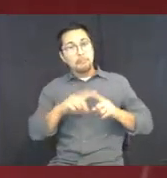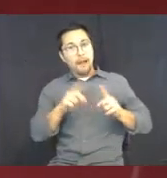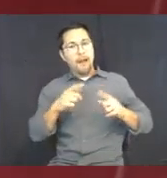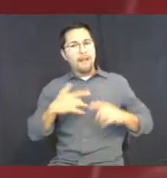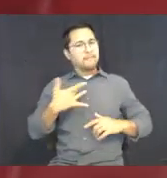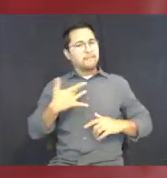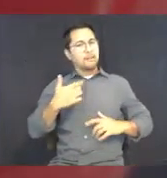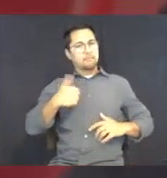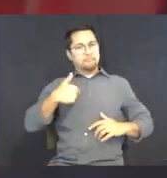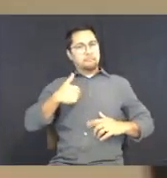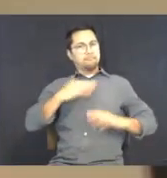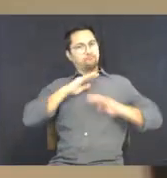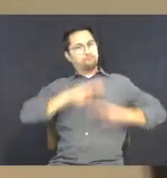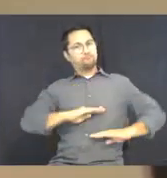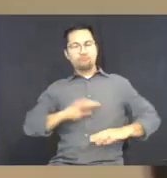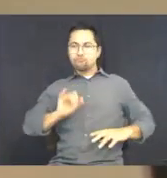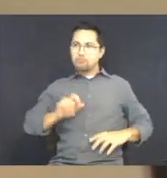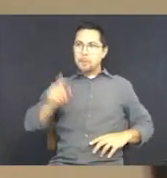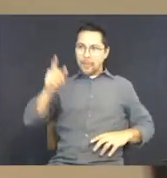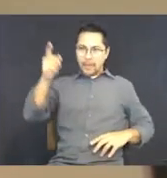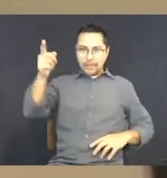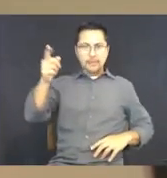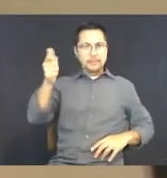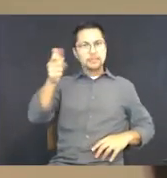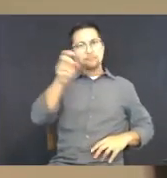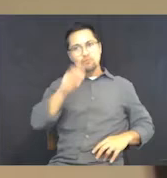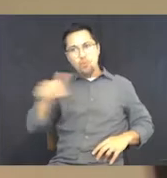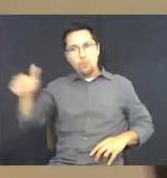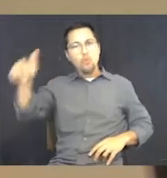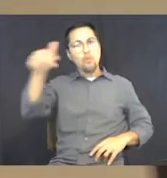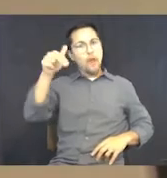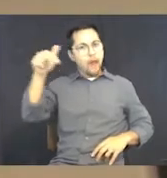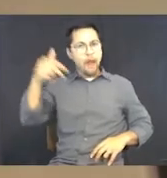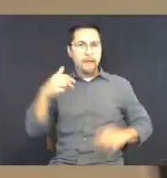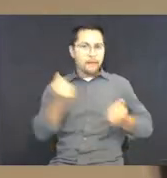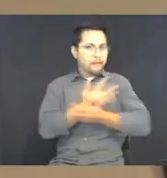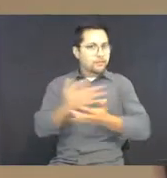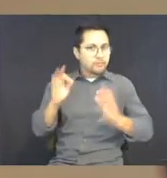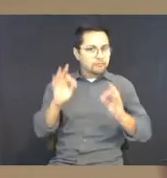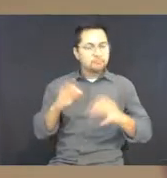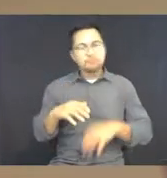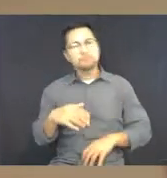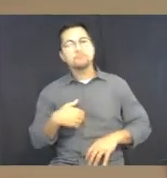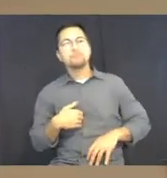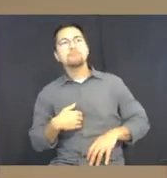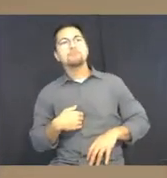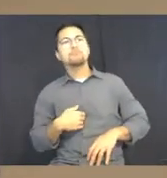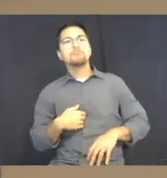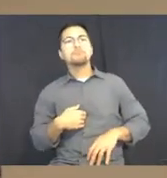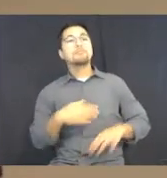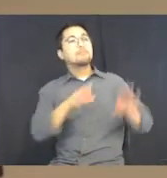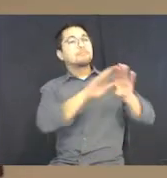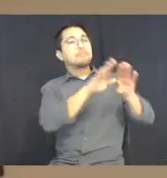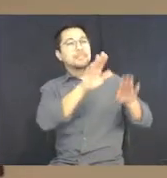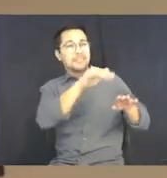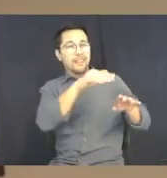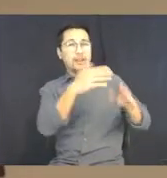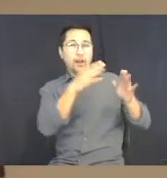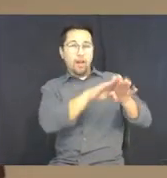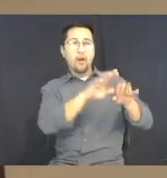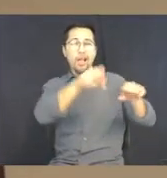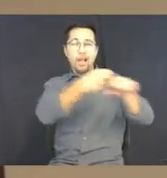we looked at the different areas in his routine that he needed to be prompted on. And we